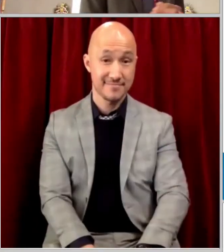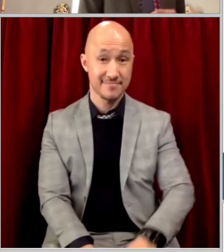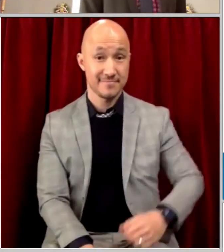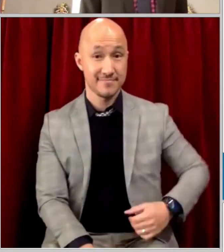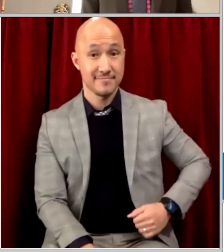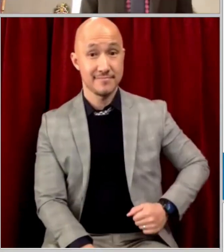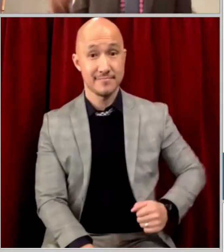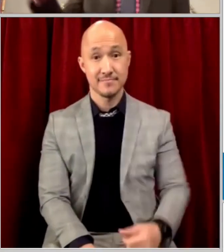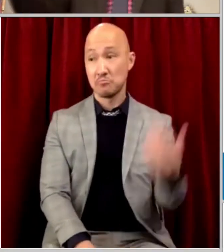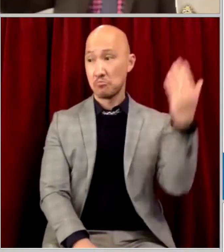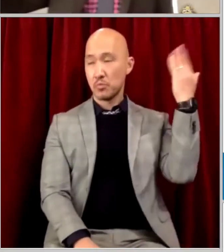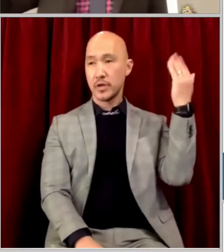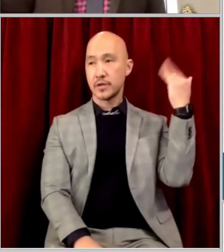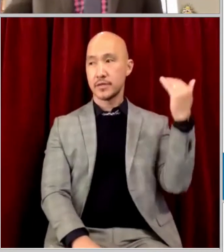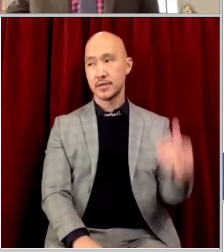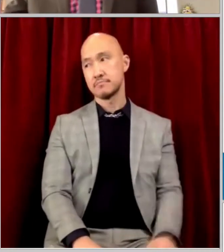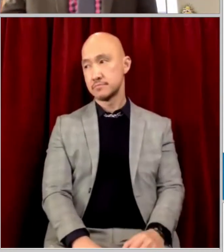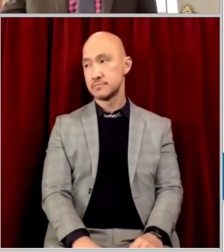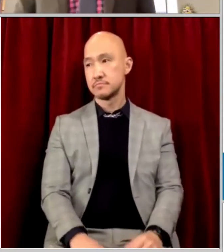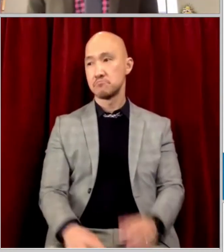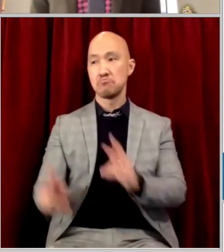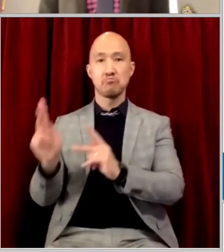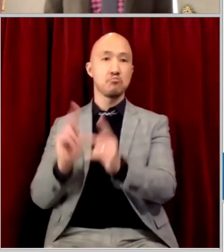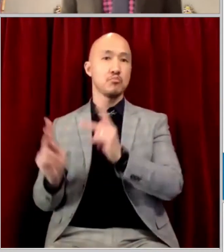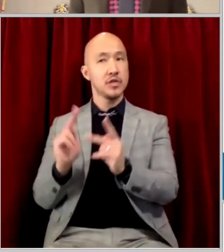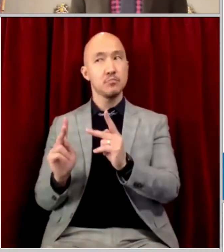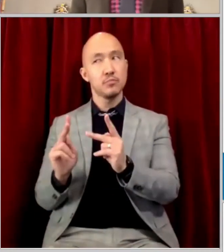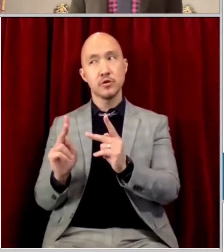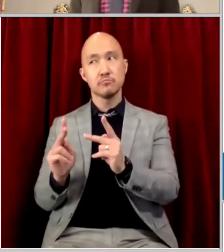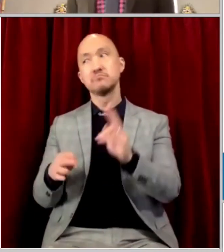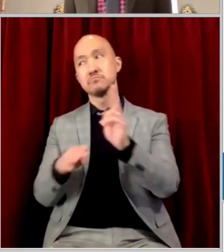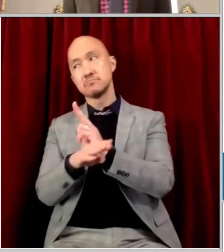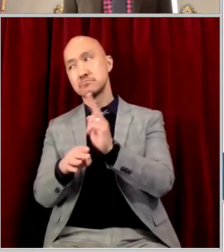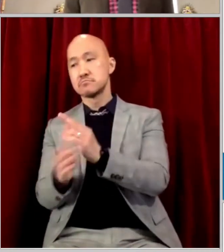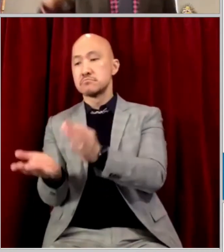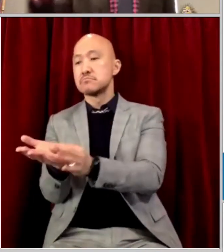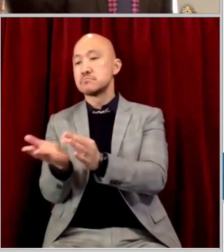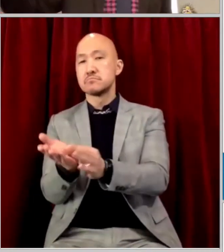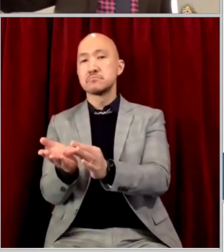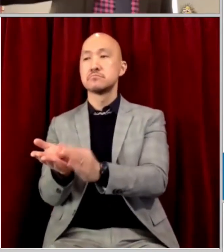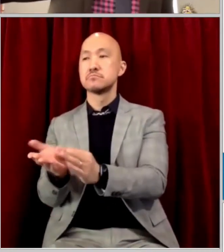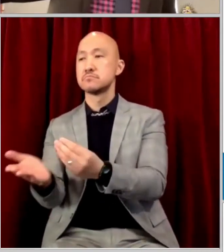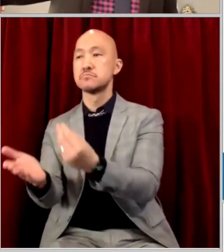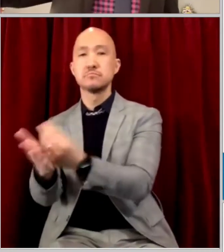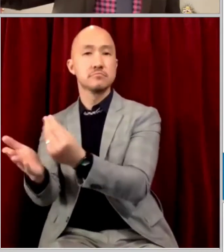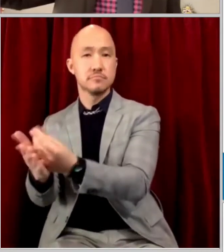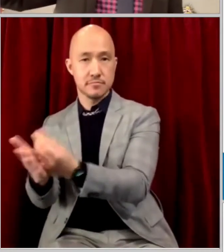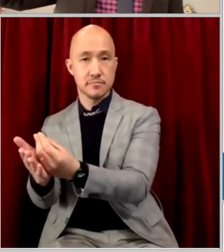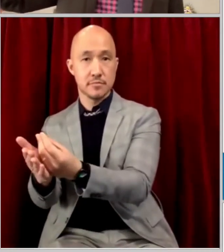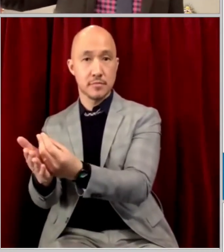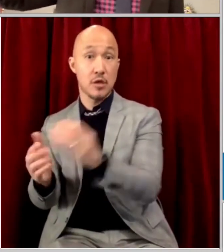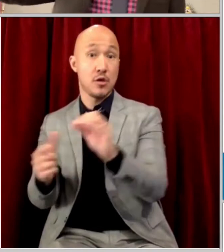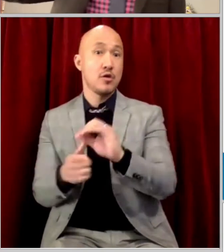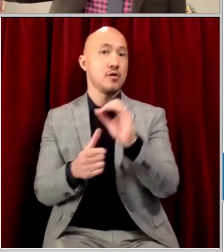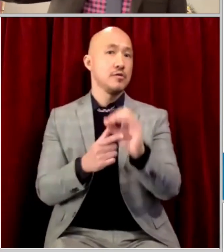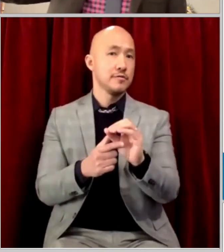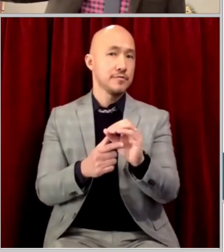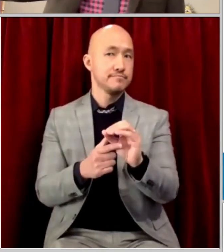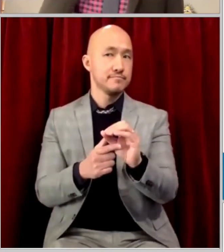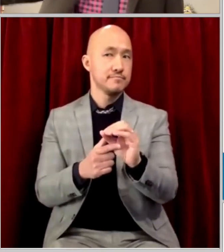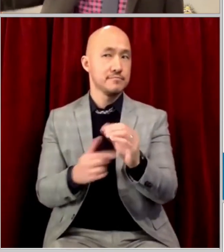getting physical money, they would get salt, right? Hence the saying, he's worth his, what is it? He's worth